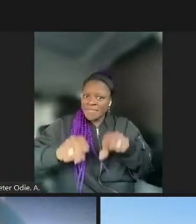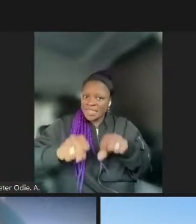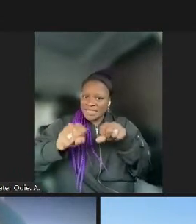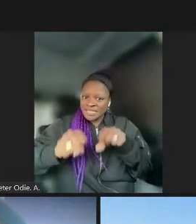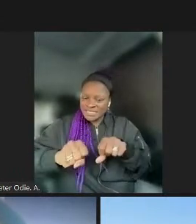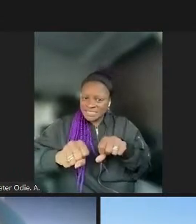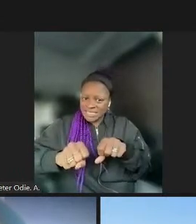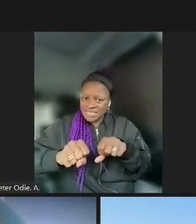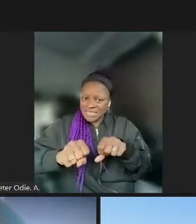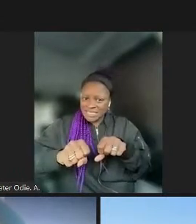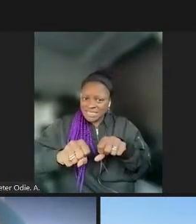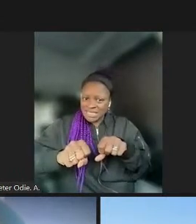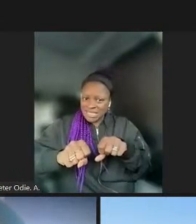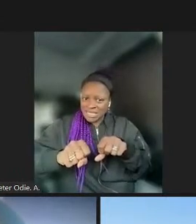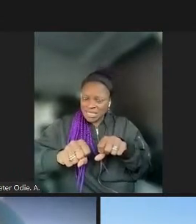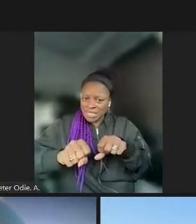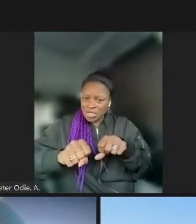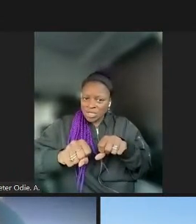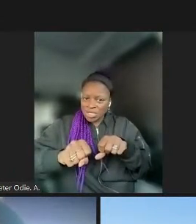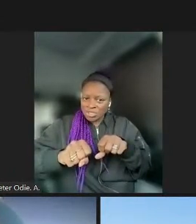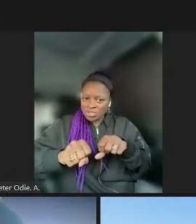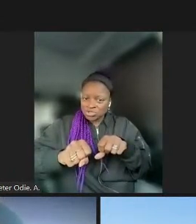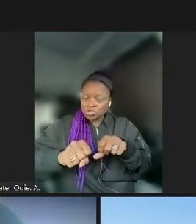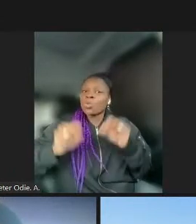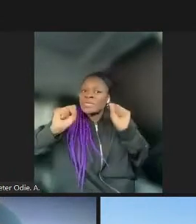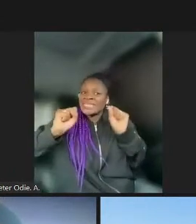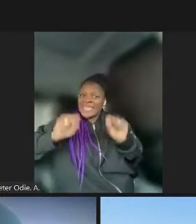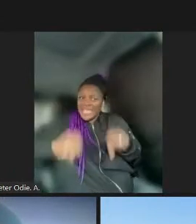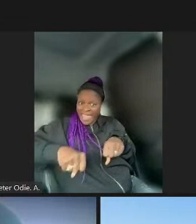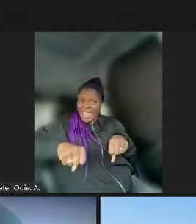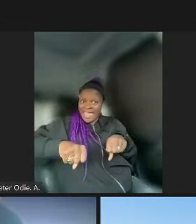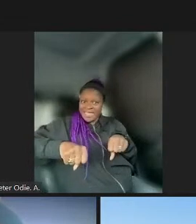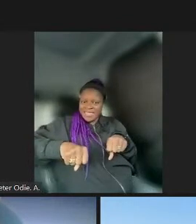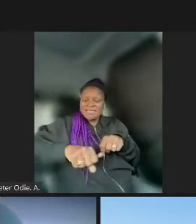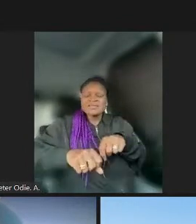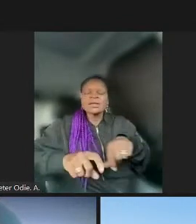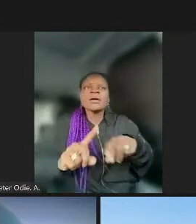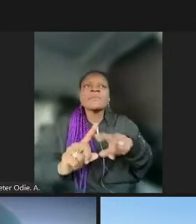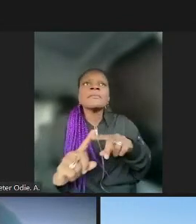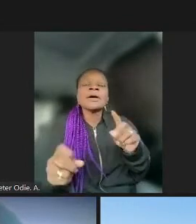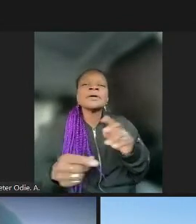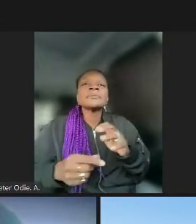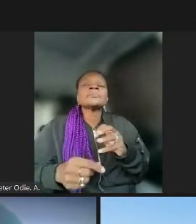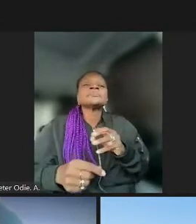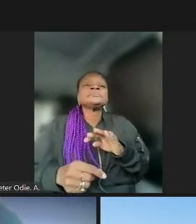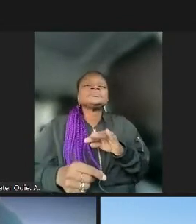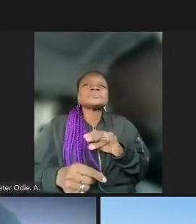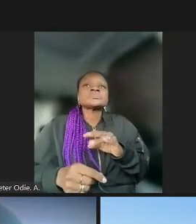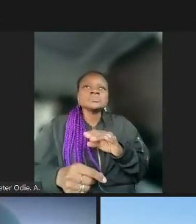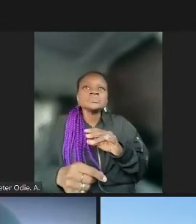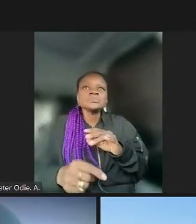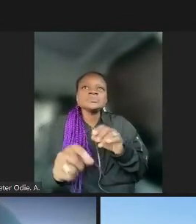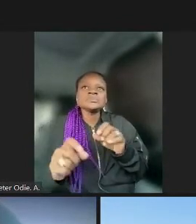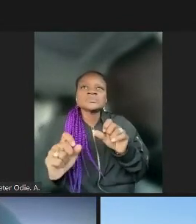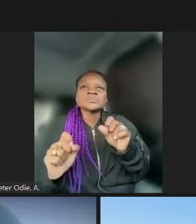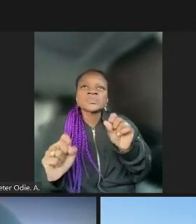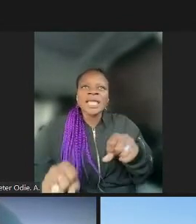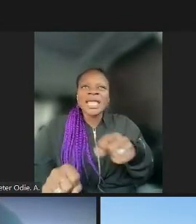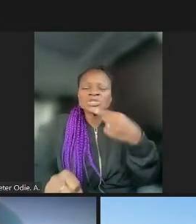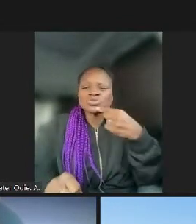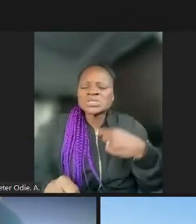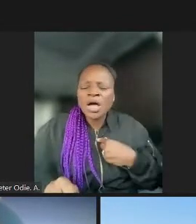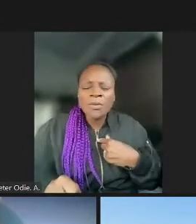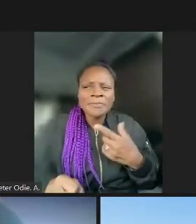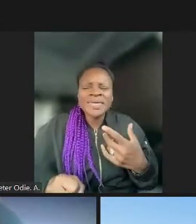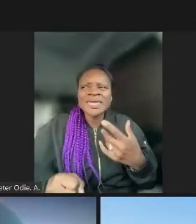numbers are not as high as they were during previous surges. What can you give us, Rachel, some specifics on what that capacity is? How